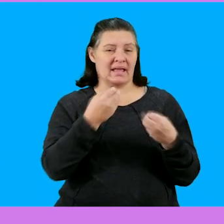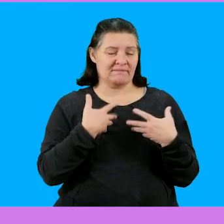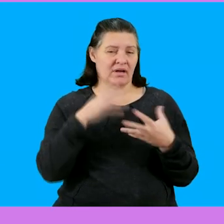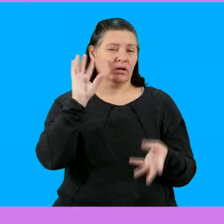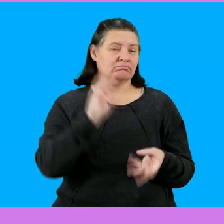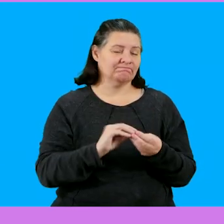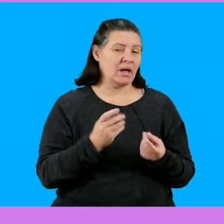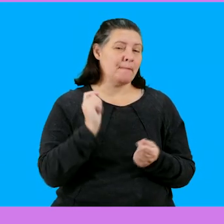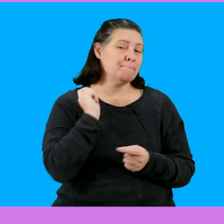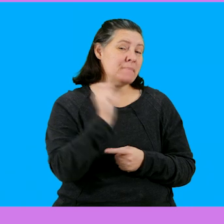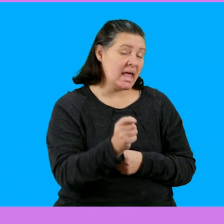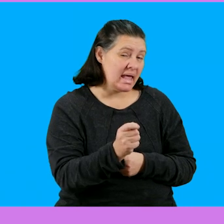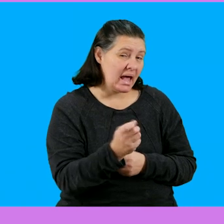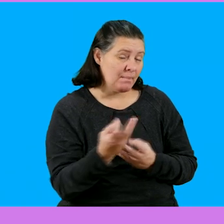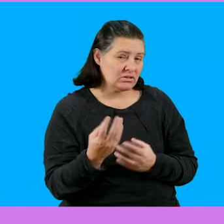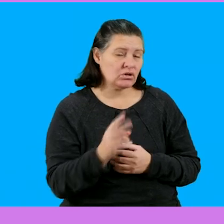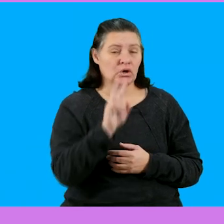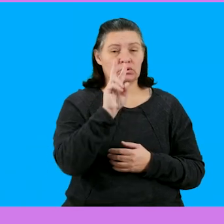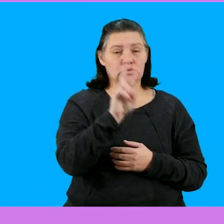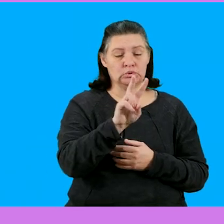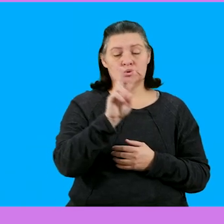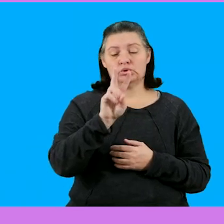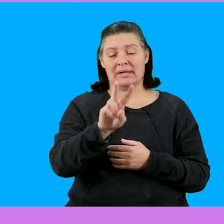give us total amount payable,